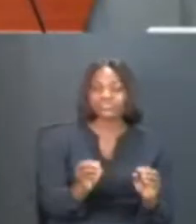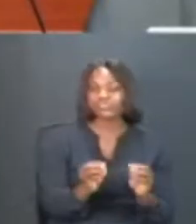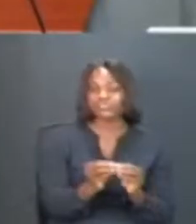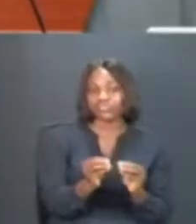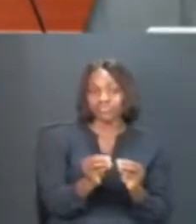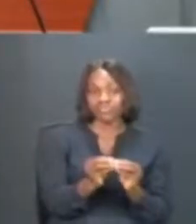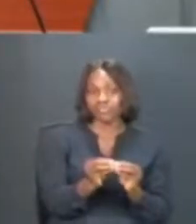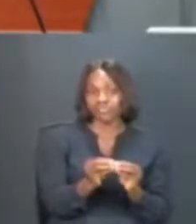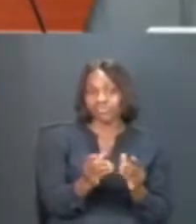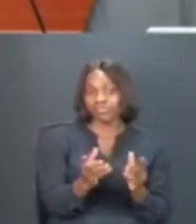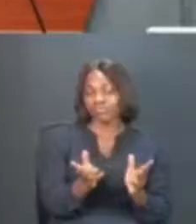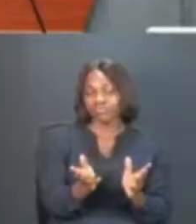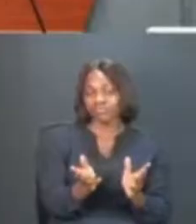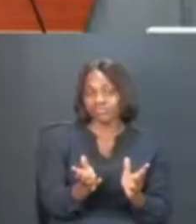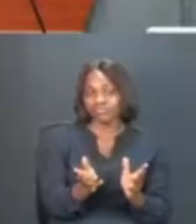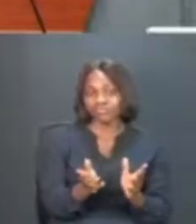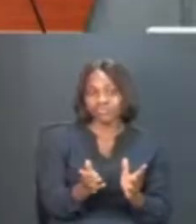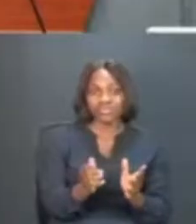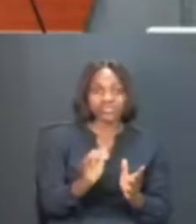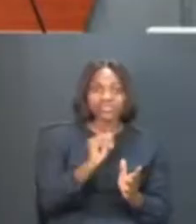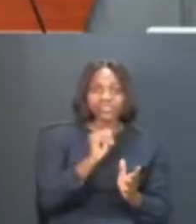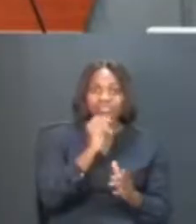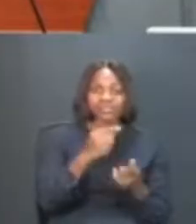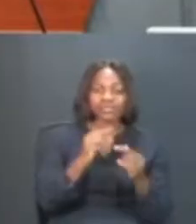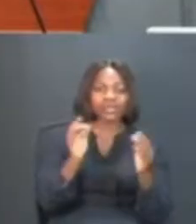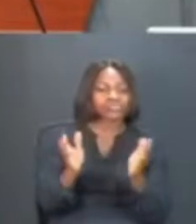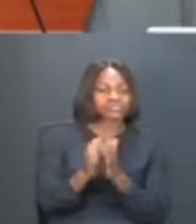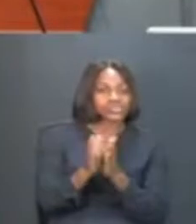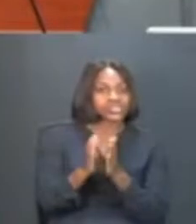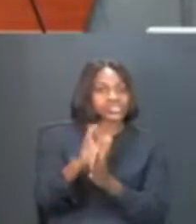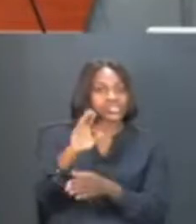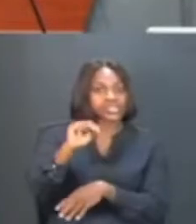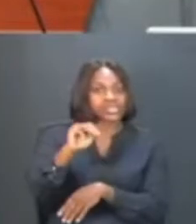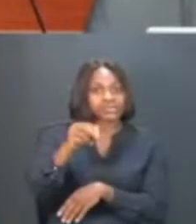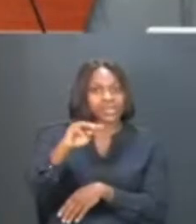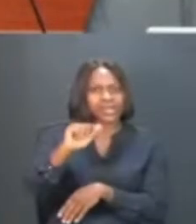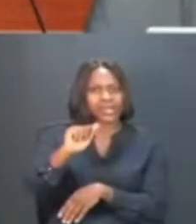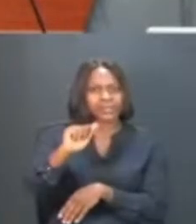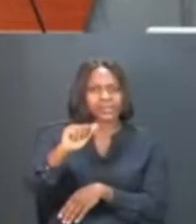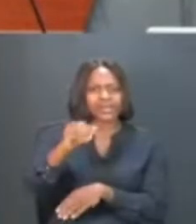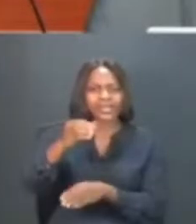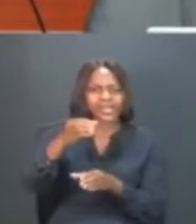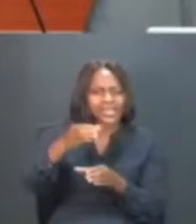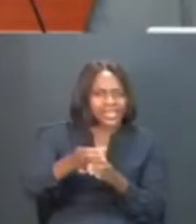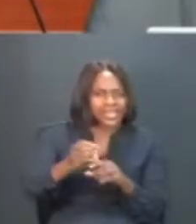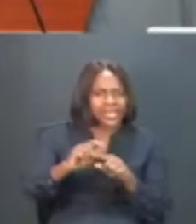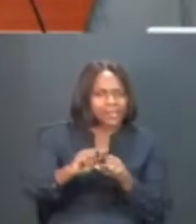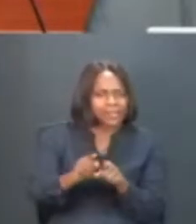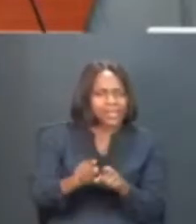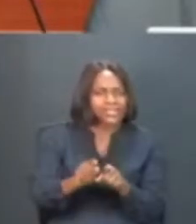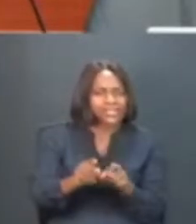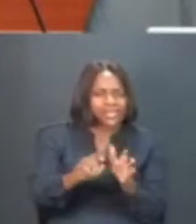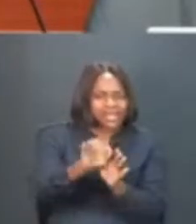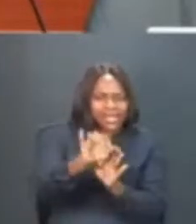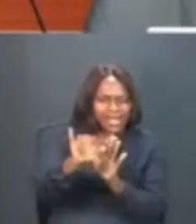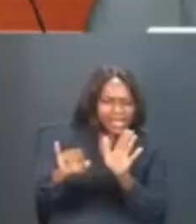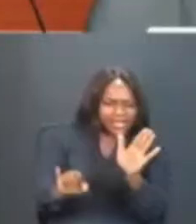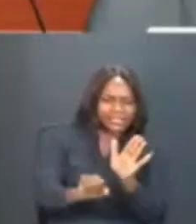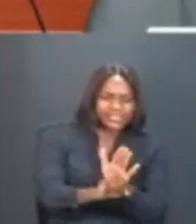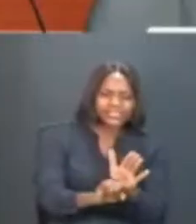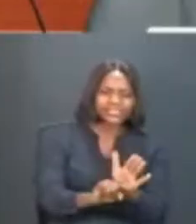It shouldn't be about praising Mahama Care. It should be more about finding